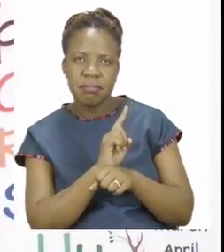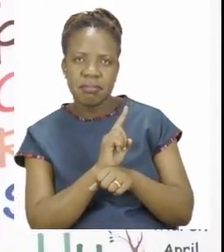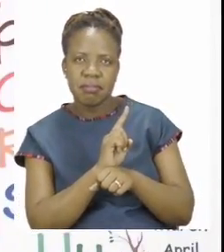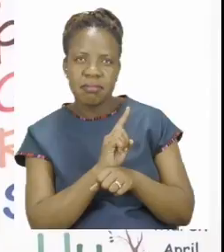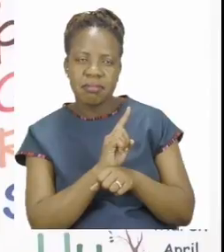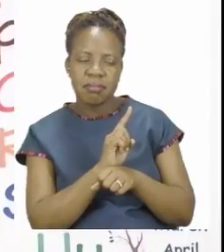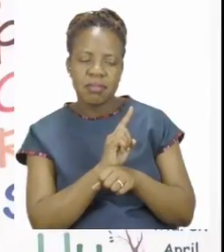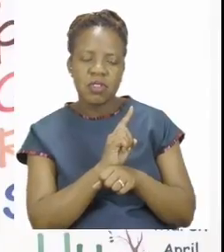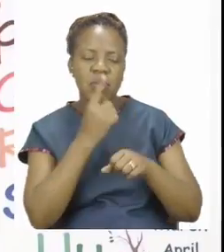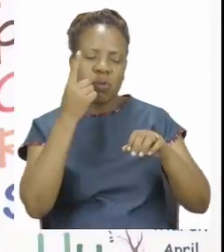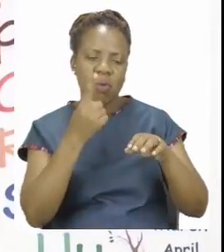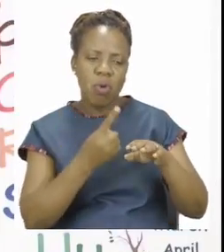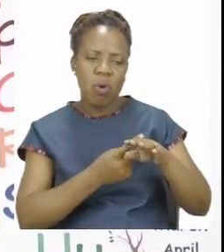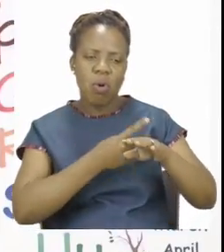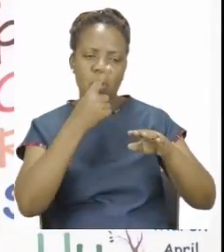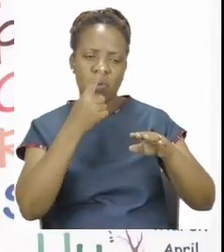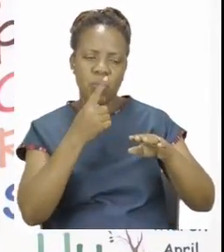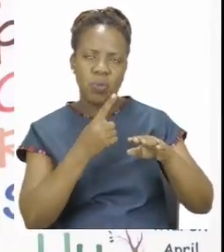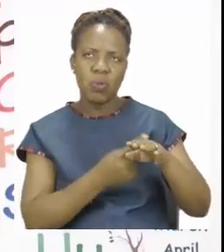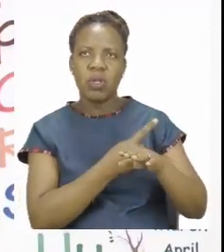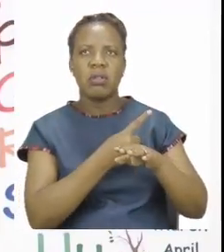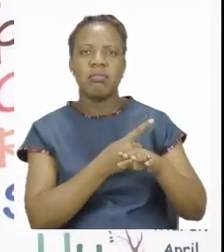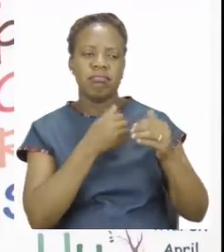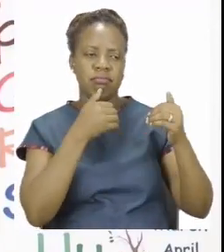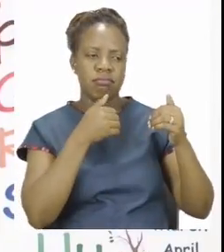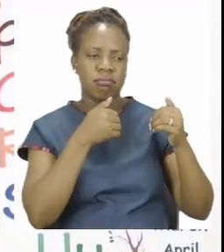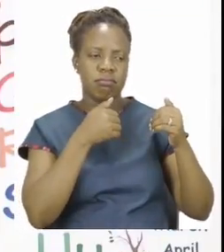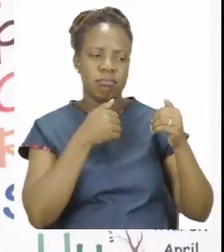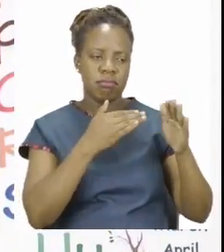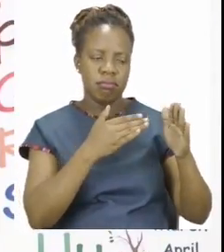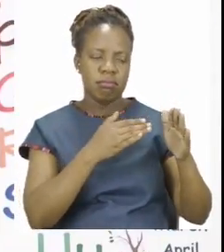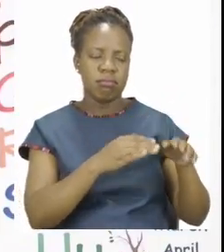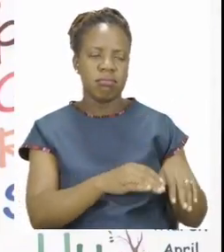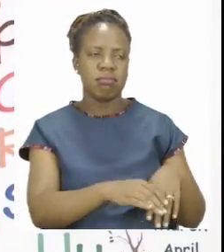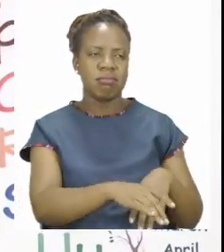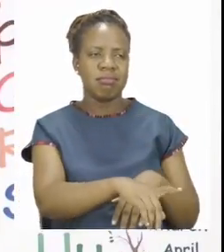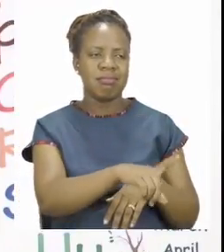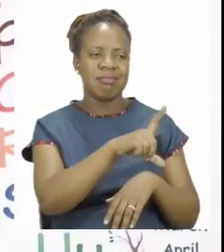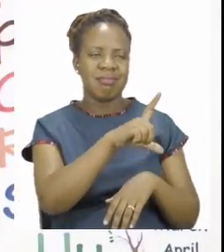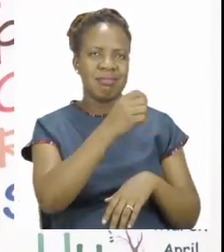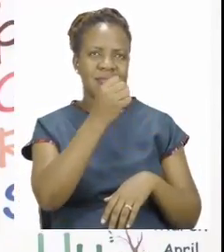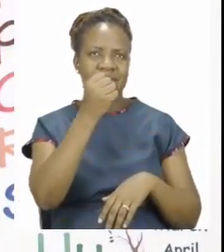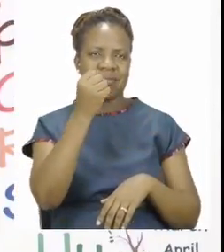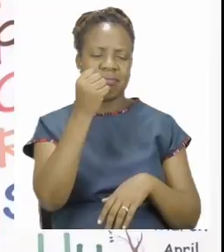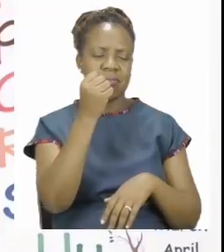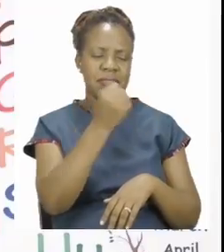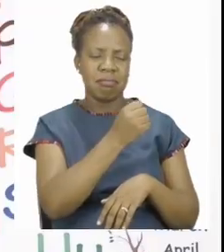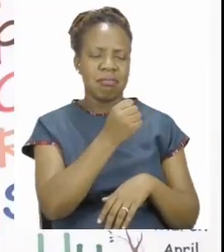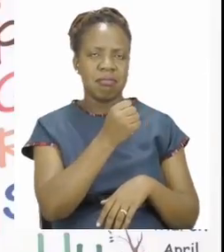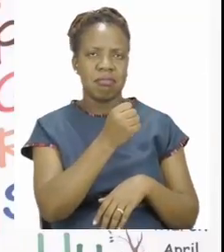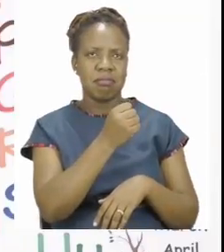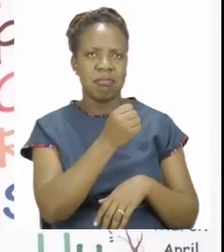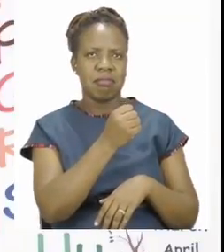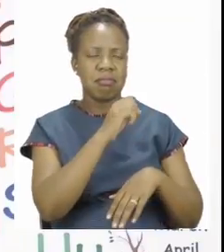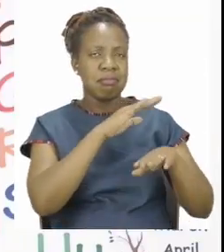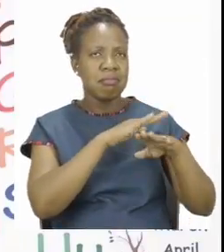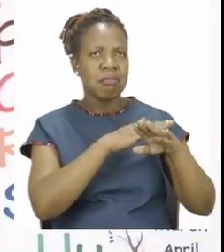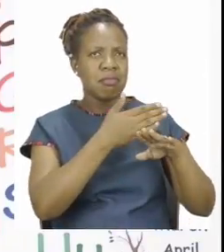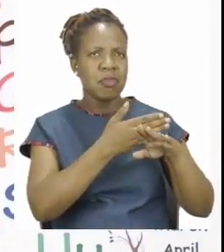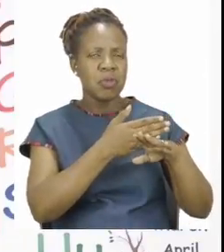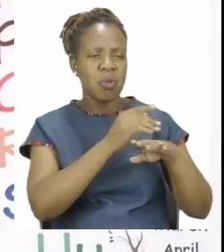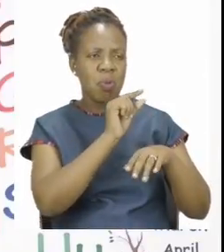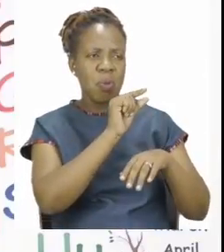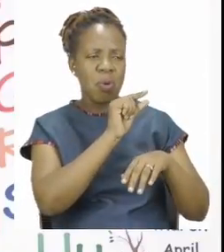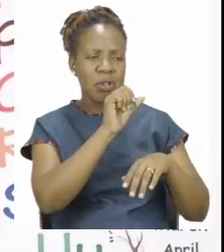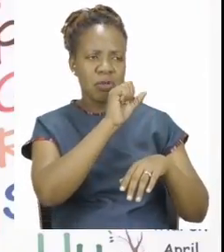every sentence with a capital letter. This one has a capital letter S for the word Simba. Then it